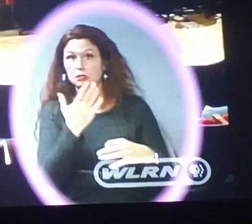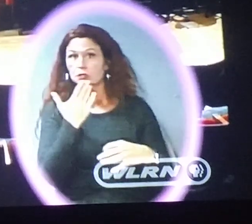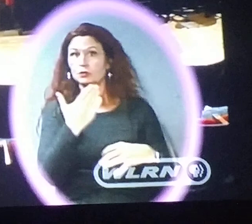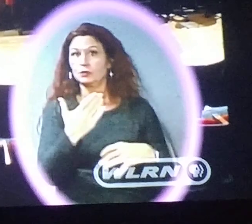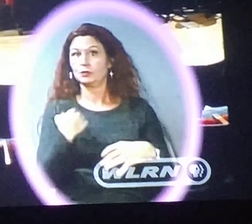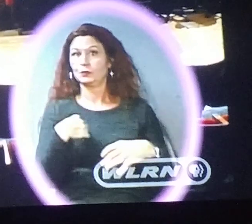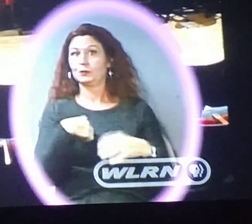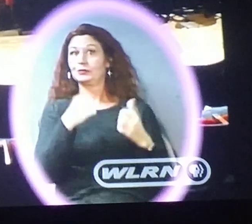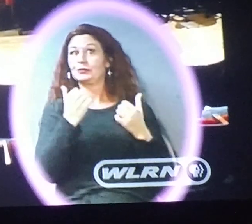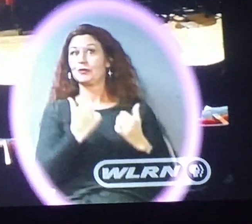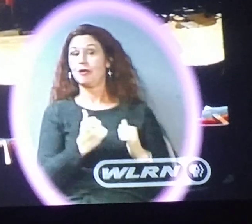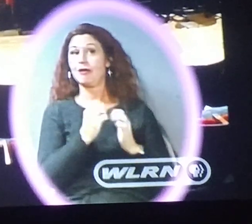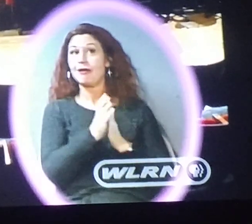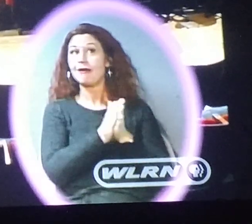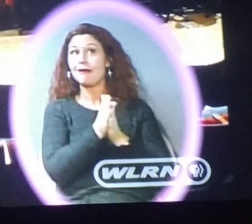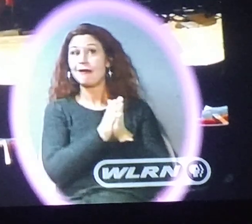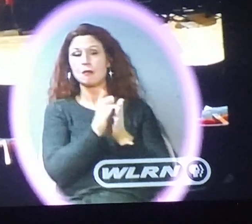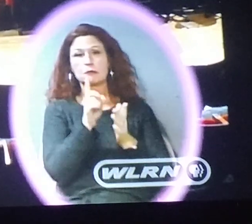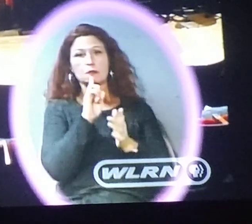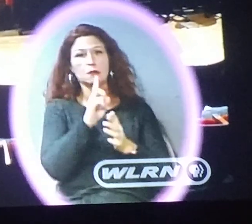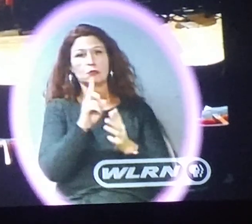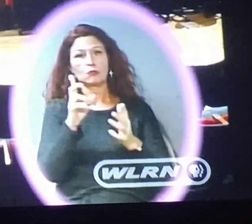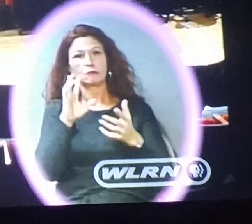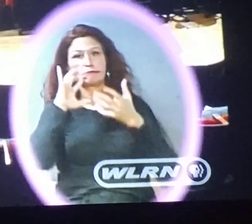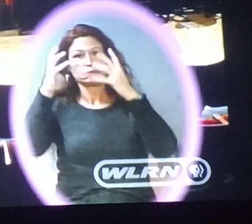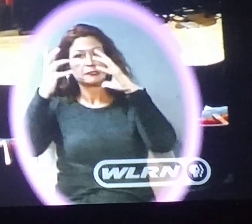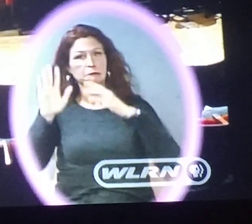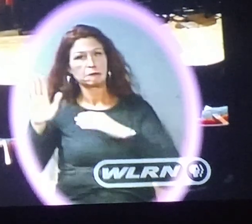on our end doesn't jeopardize an active investigation.